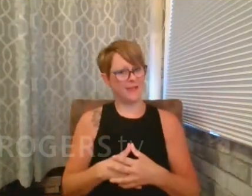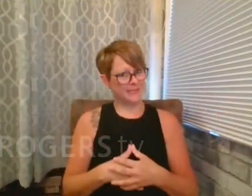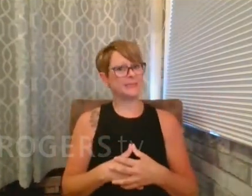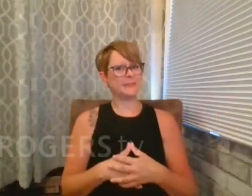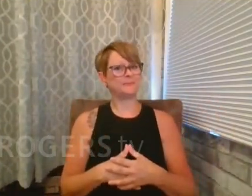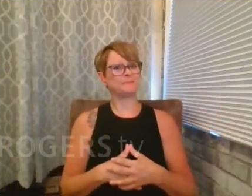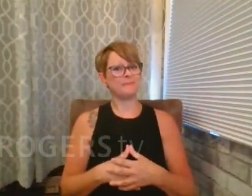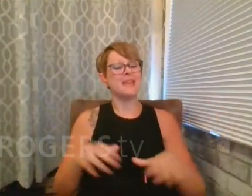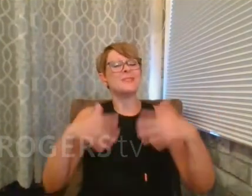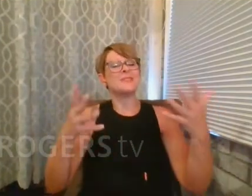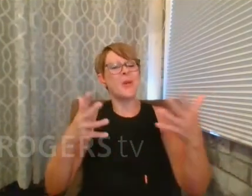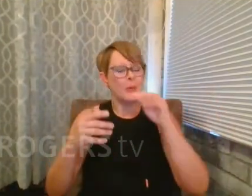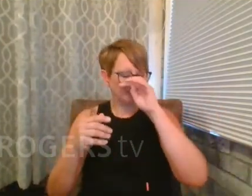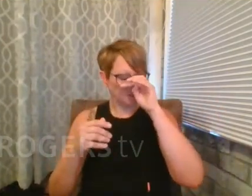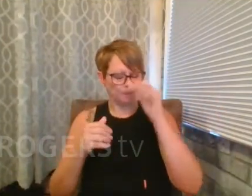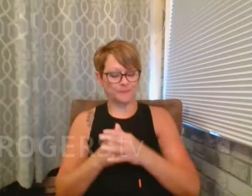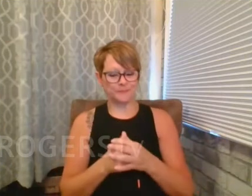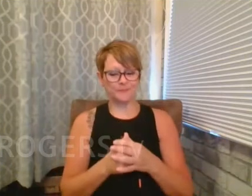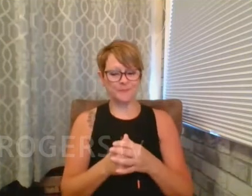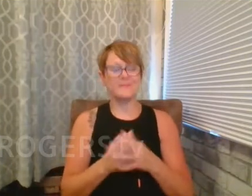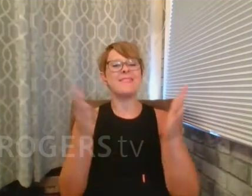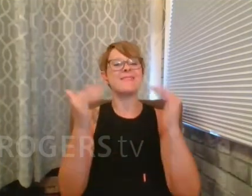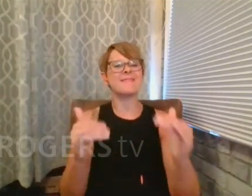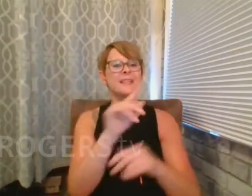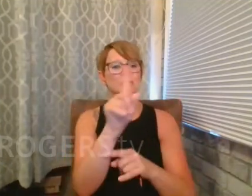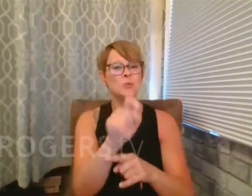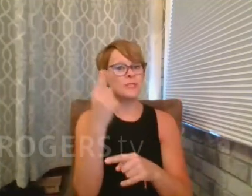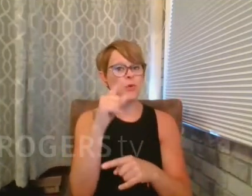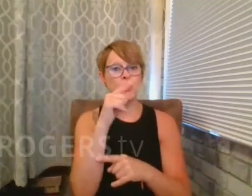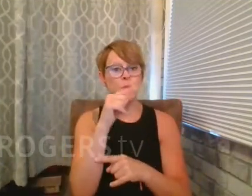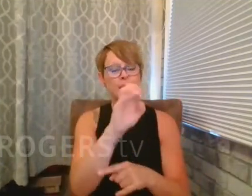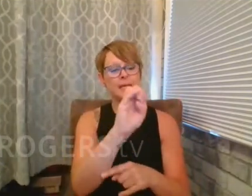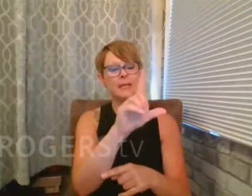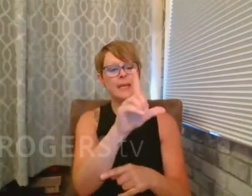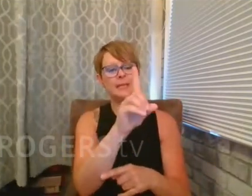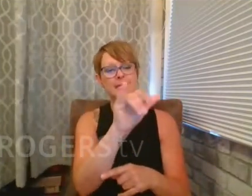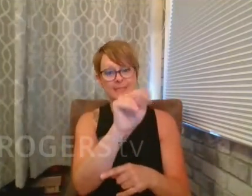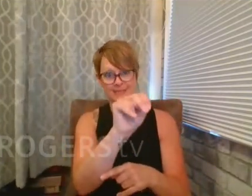have next question is for Eldin. Eldin,